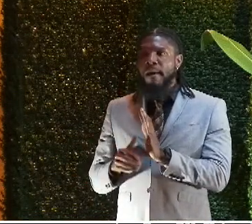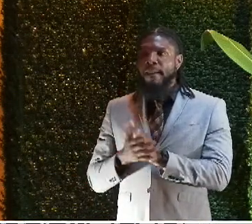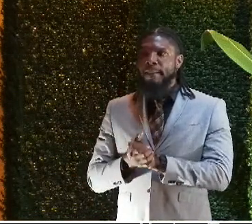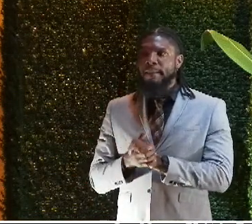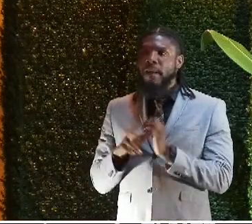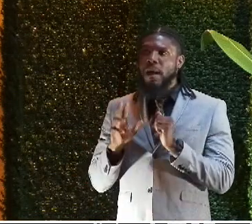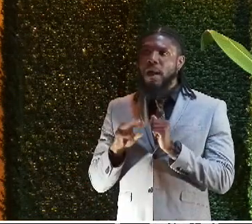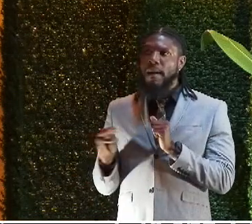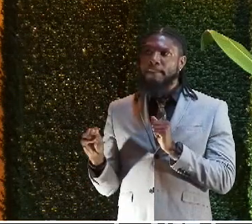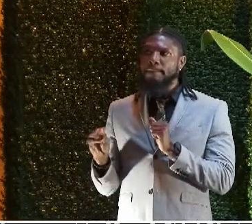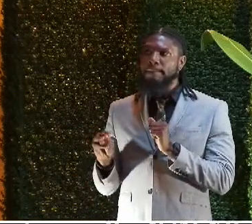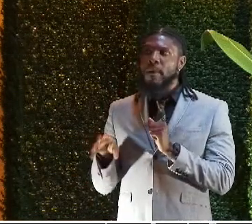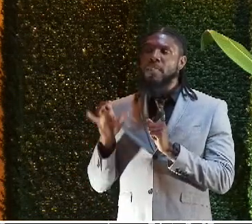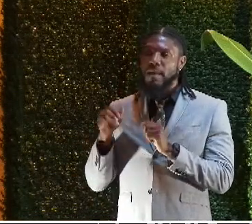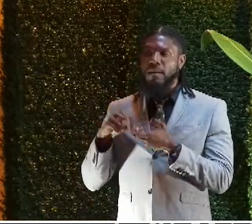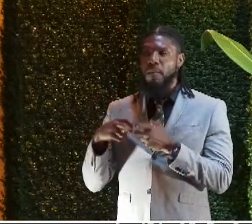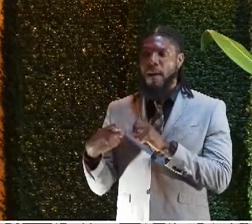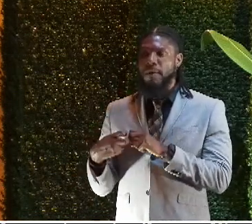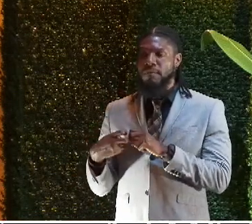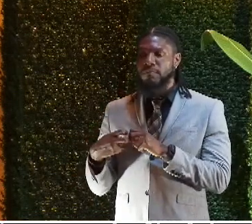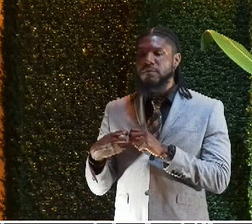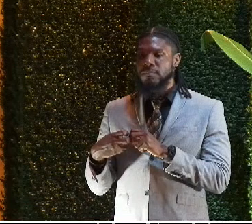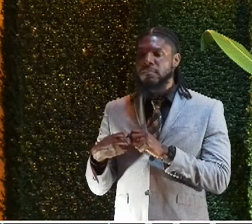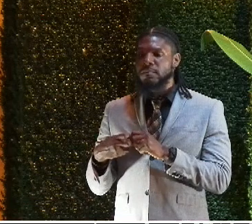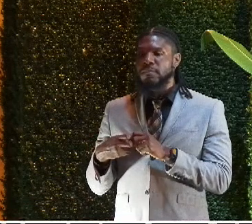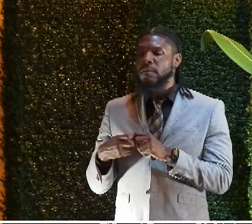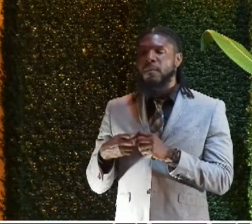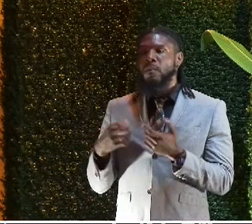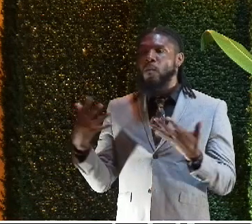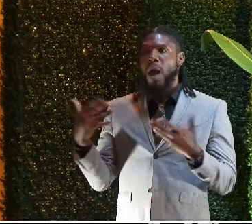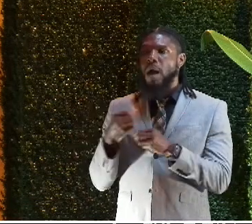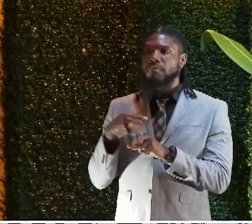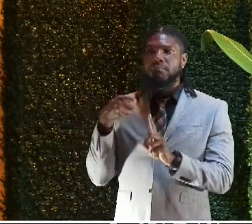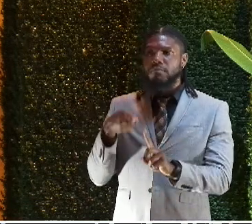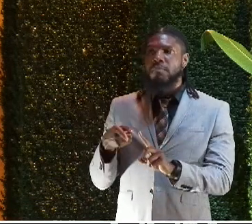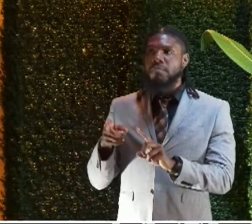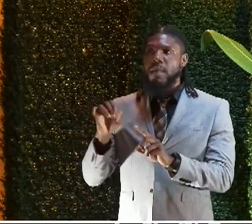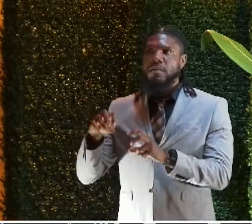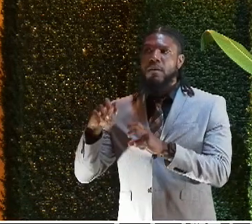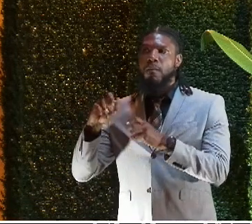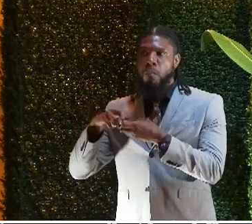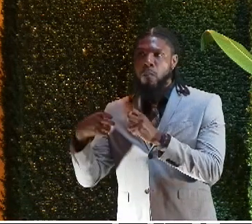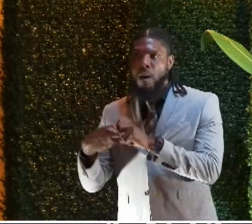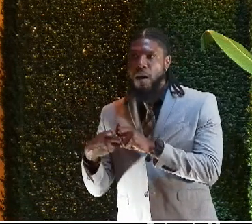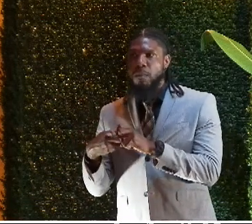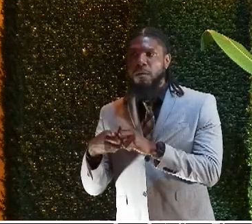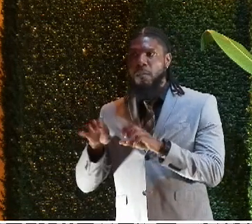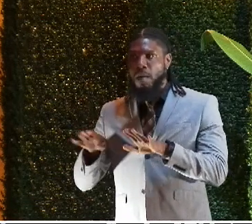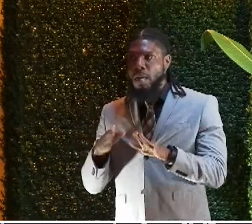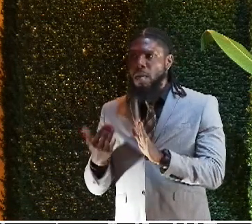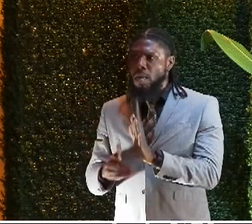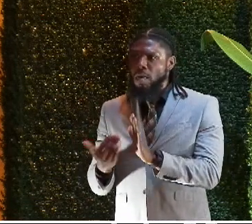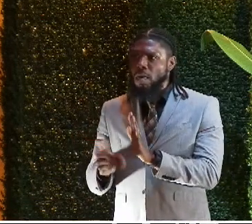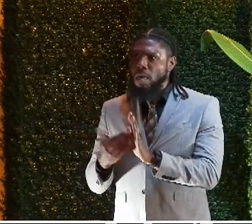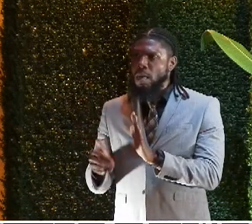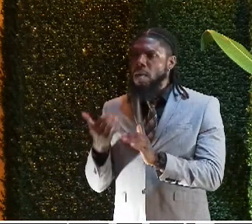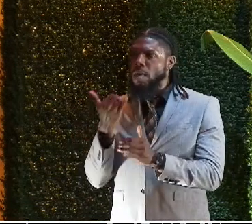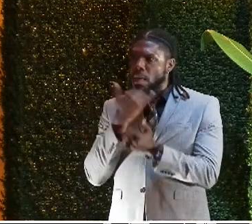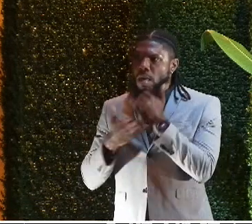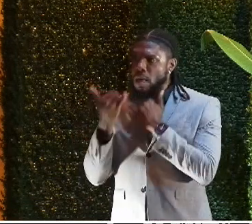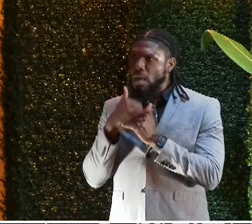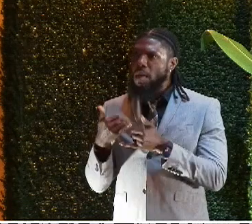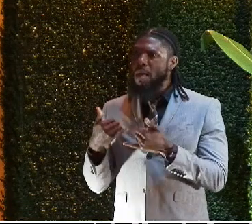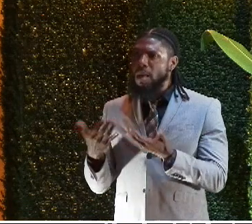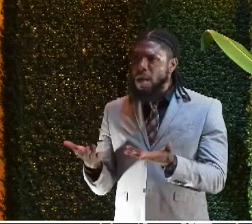it's a problem. All I can say is that it's a problem, and we have to continue to